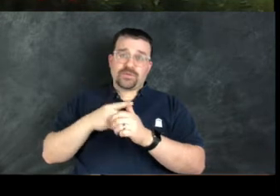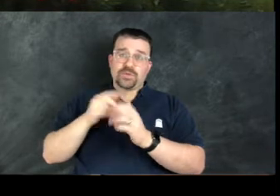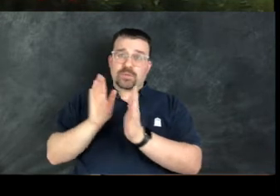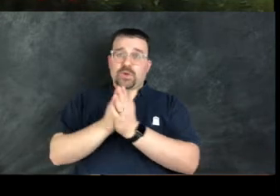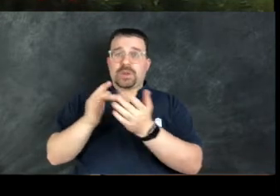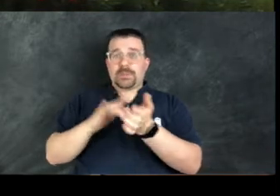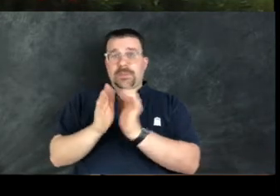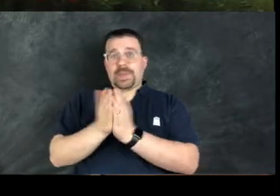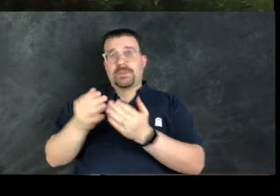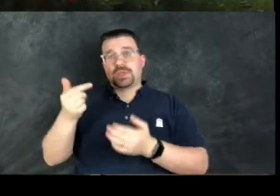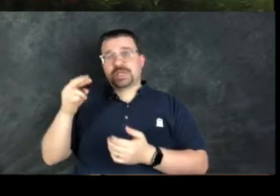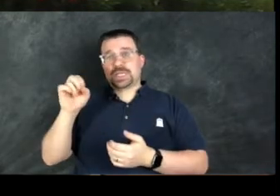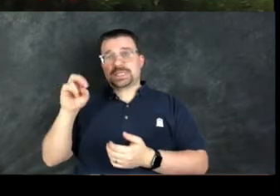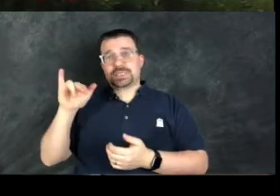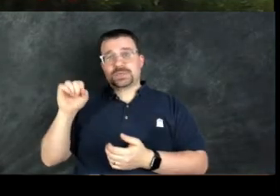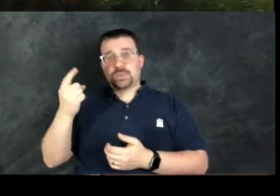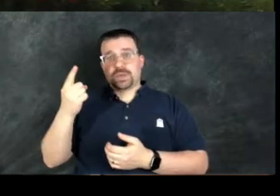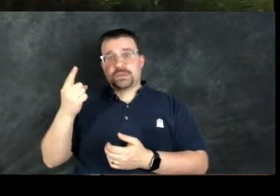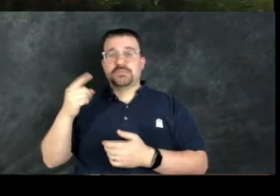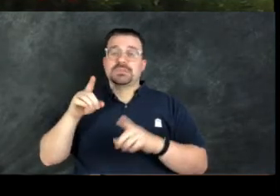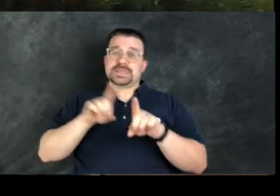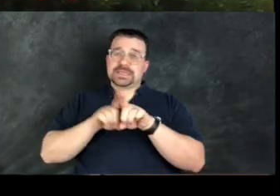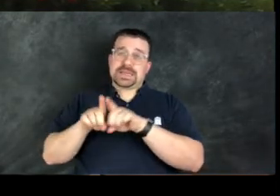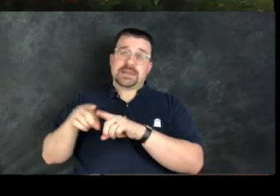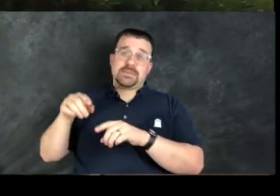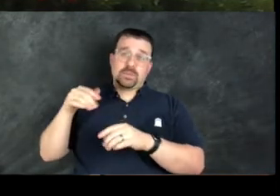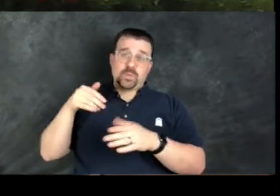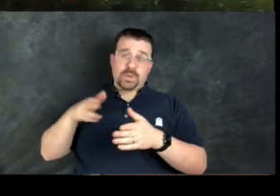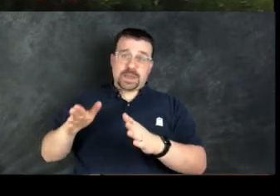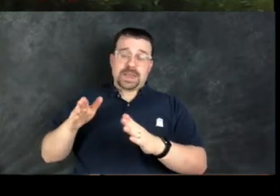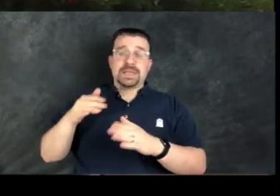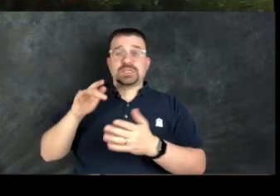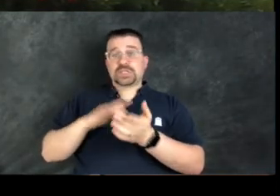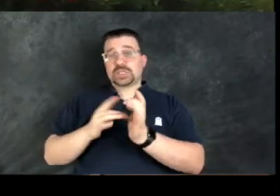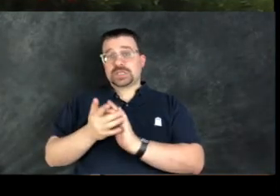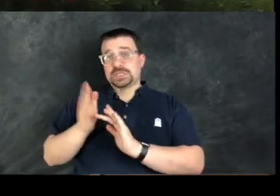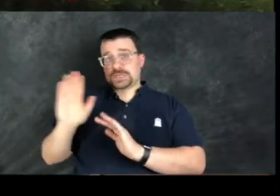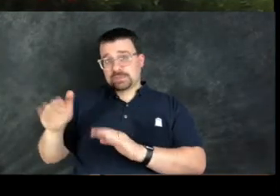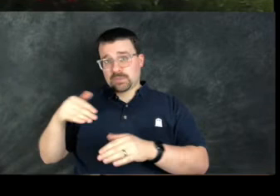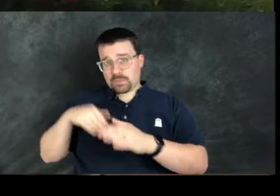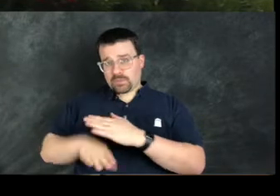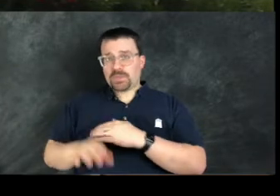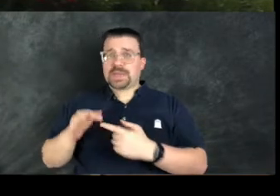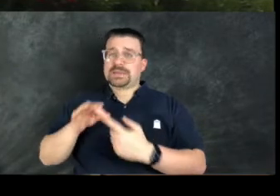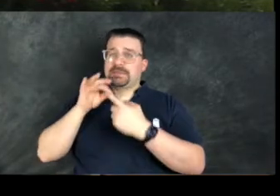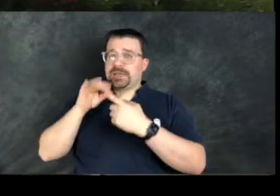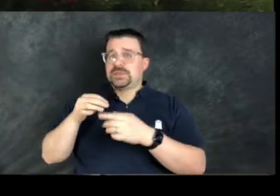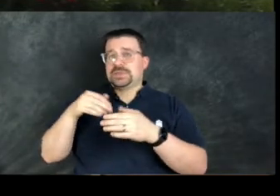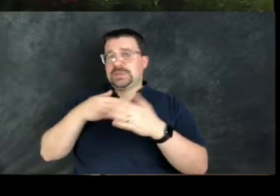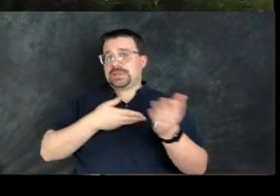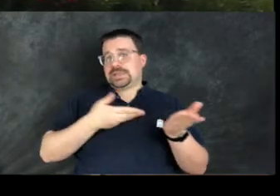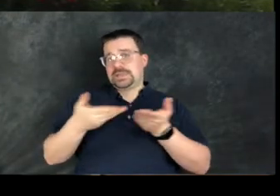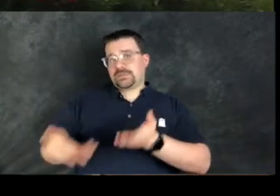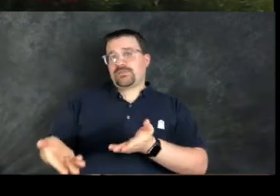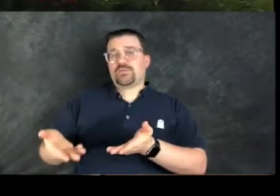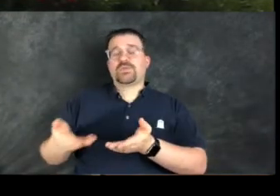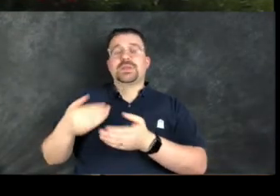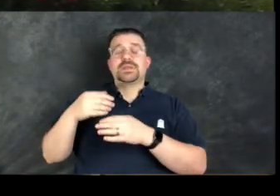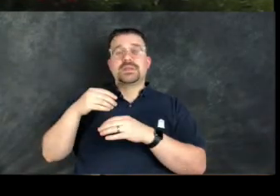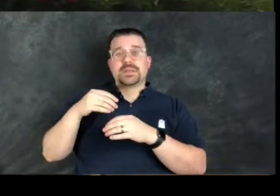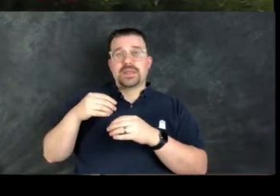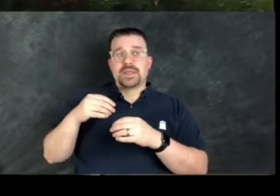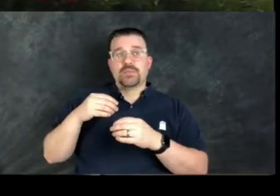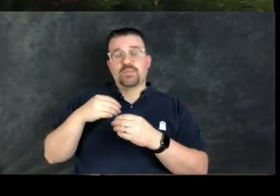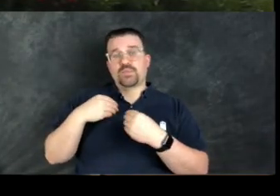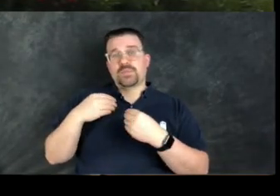In the same way, Jesus' birth was a special delivery that represents God's creative activity in our world